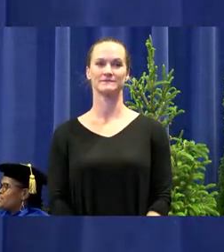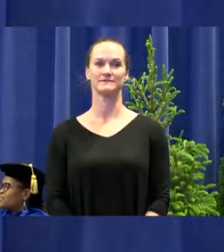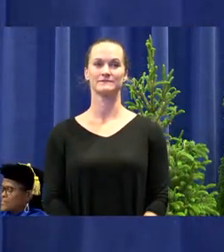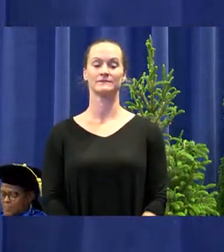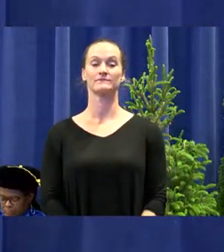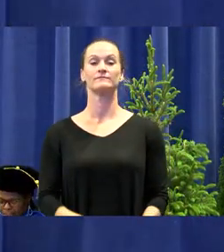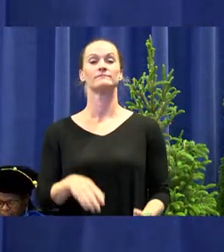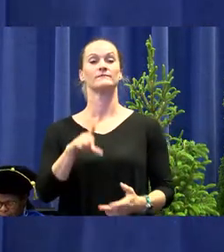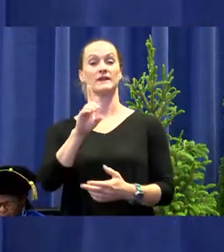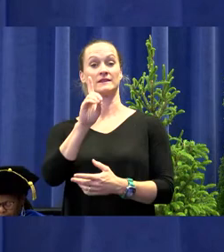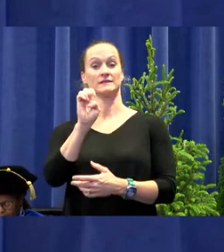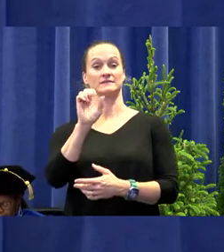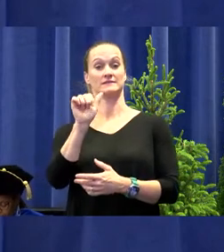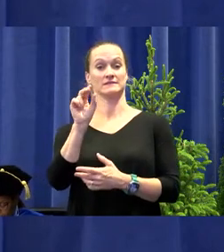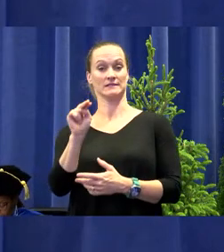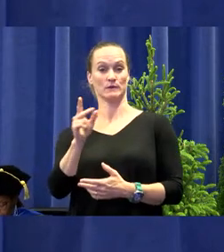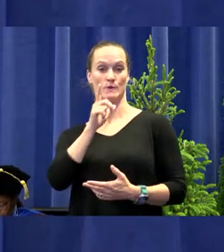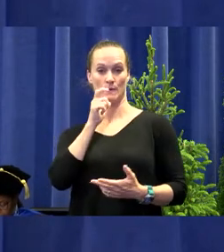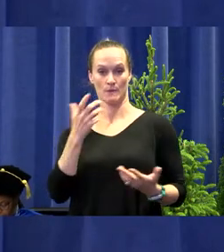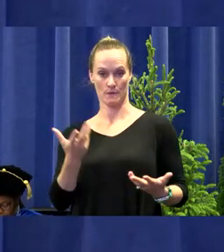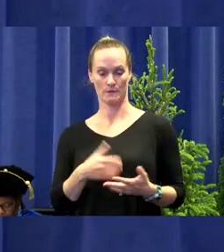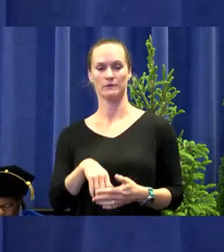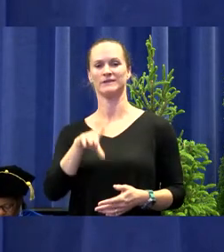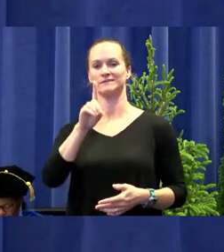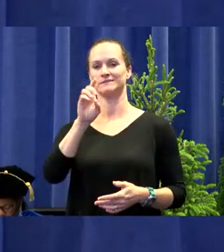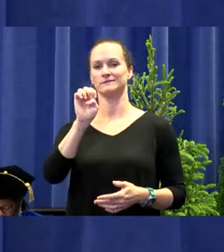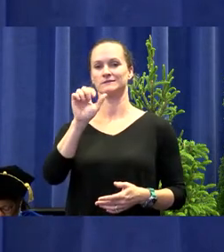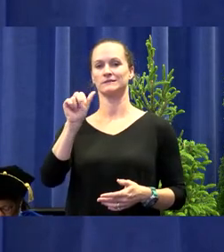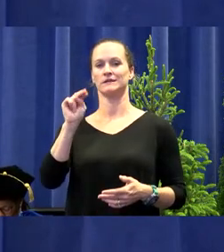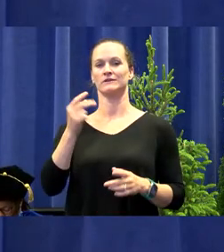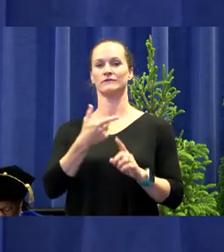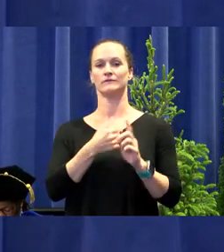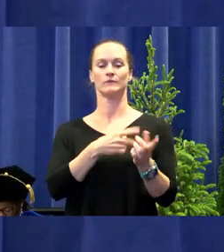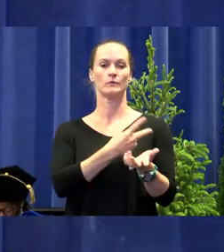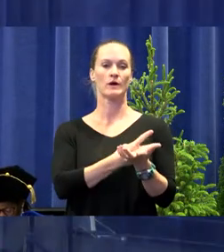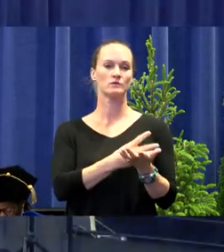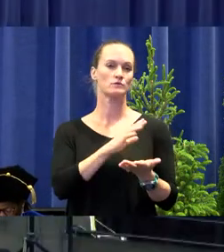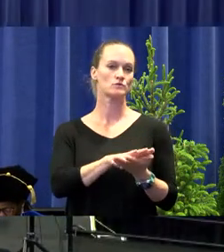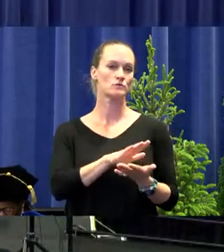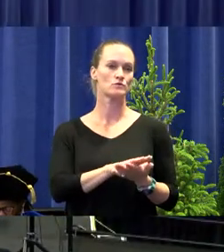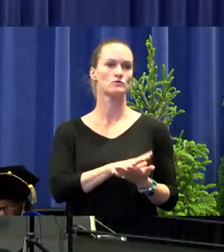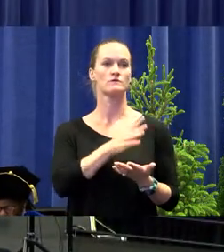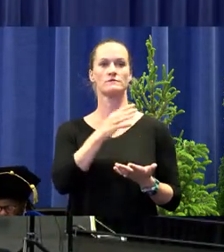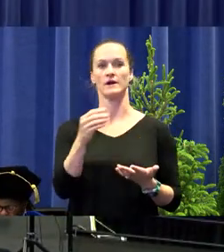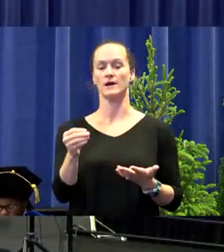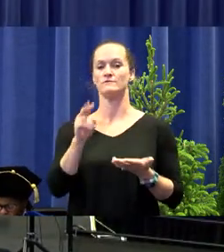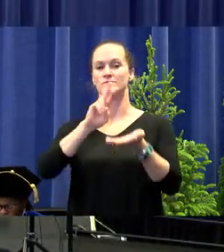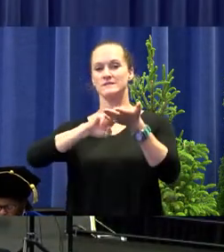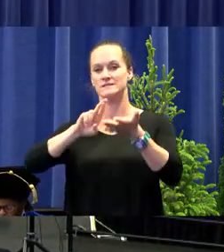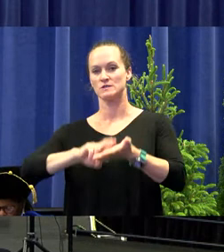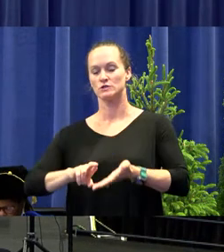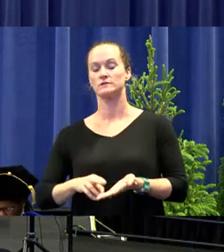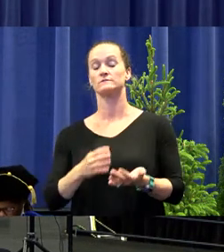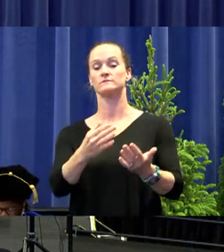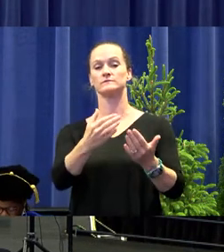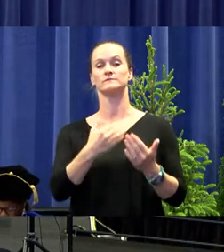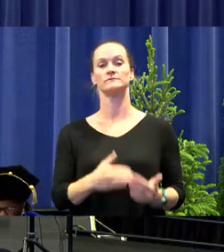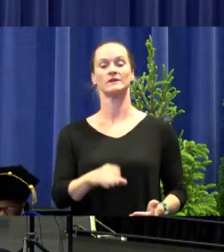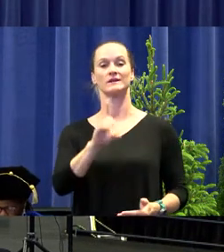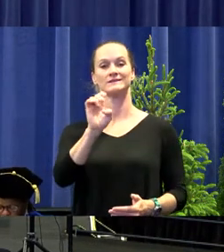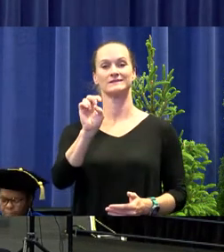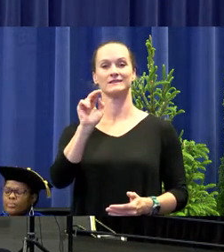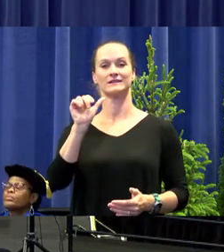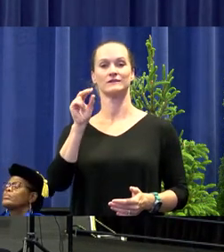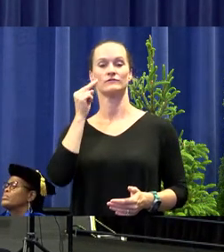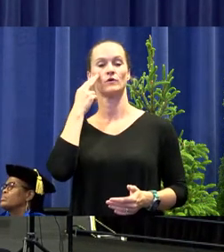The deans on the platform today are Dean of the Graduate School and Vice Provost for Research, David Patrick, and Dean of the College of